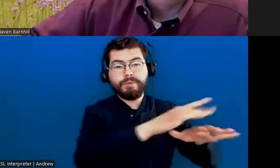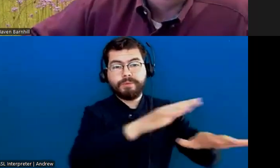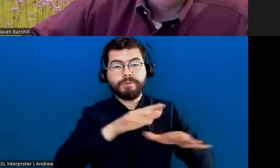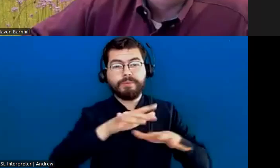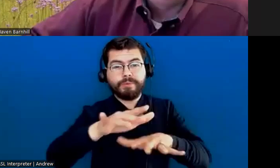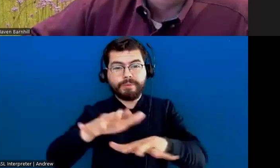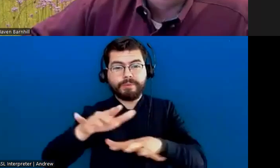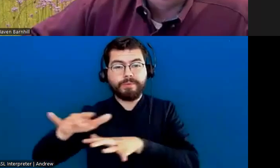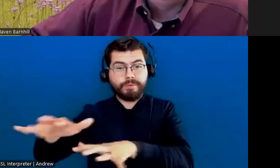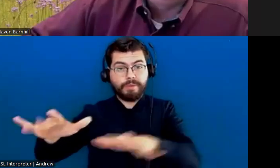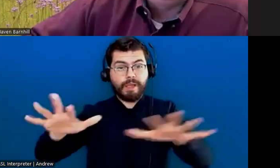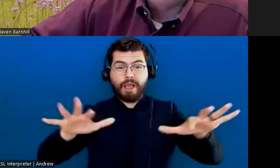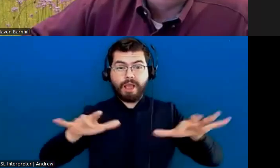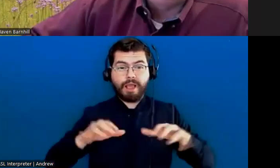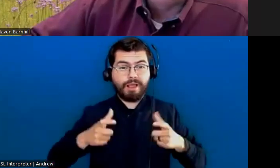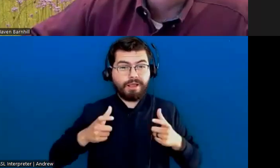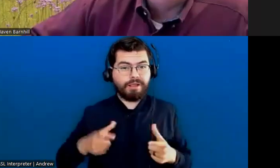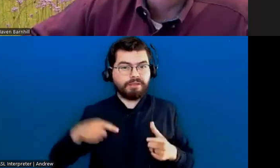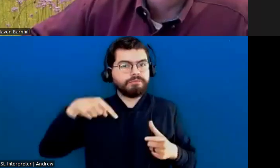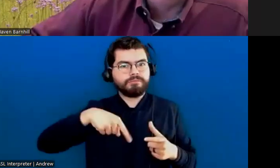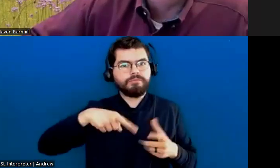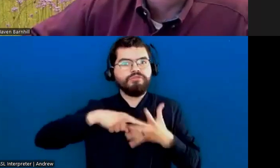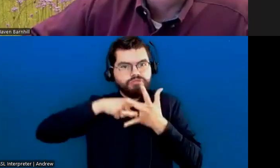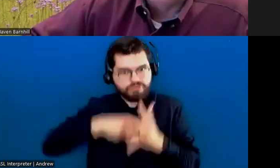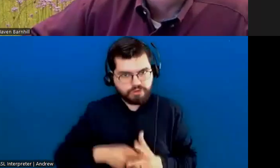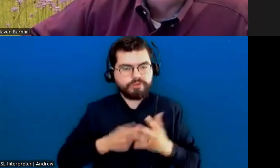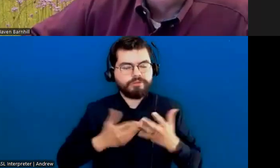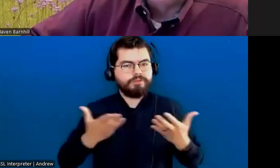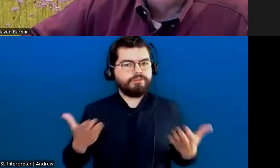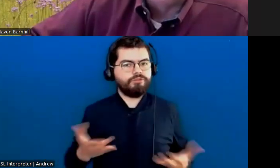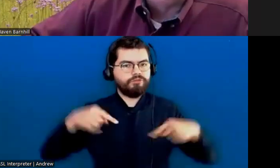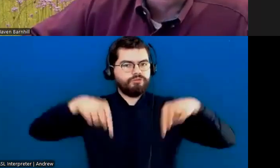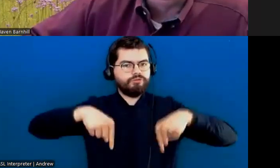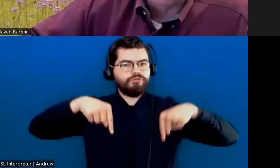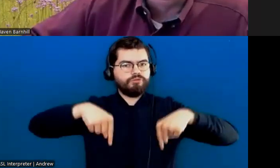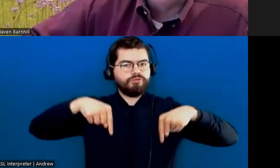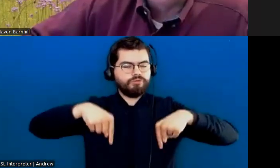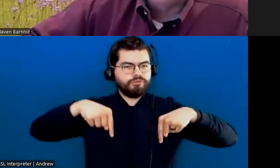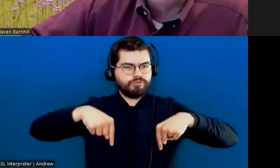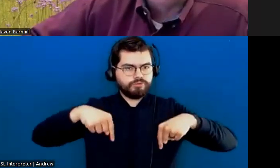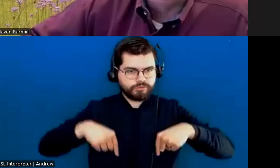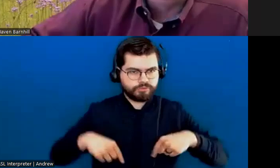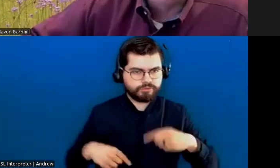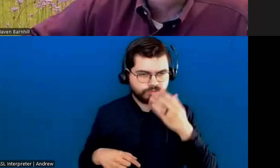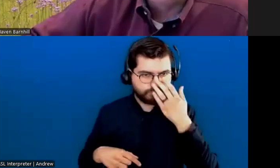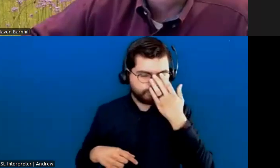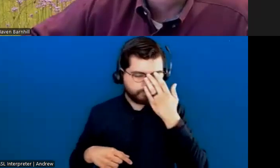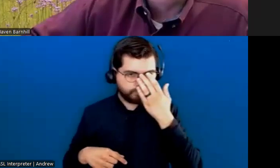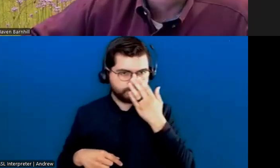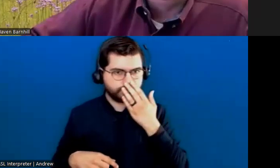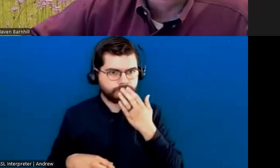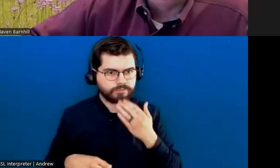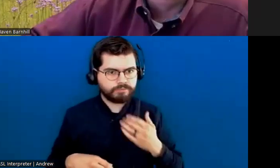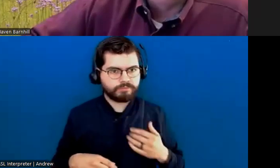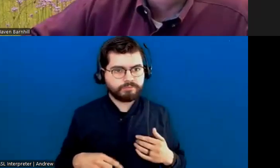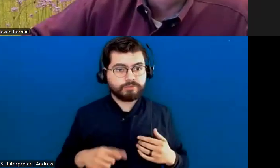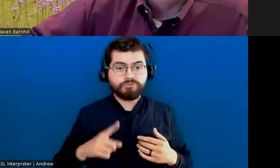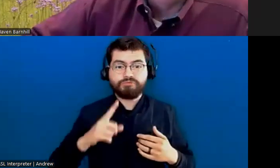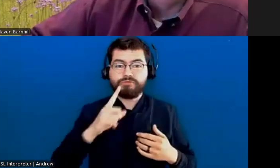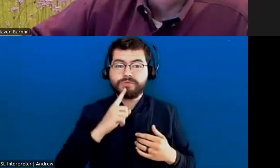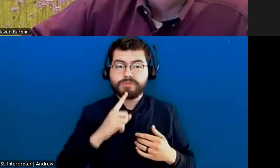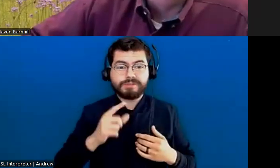reforested, and you kind of know the mix you get when you abandon agriculture in those sites. Completely unnatural